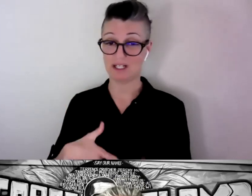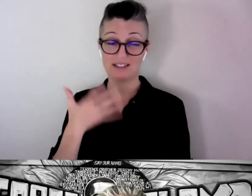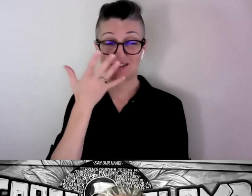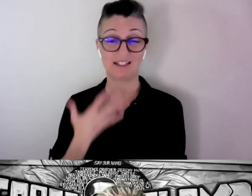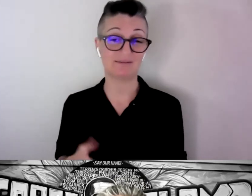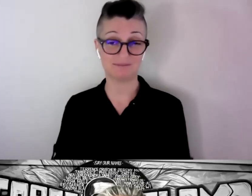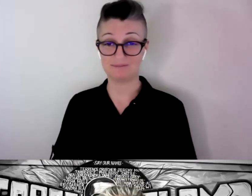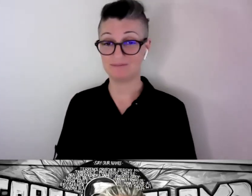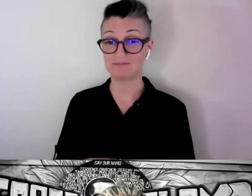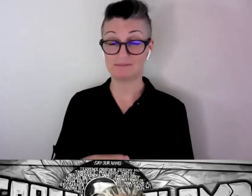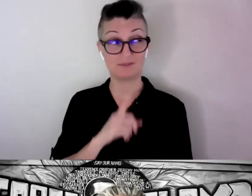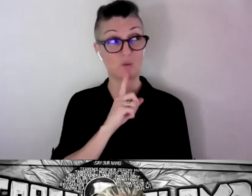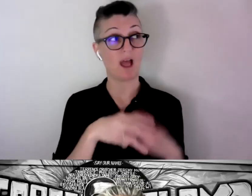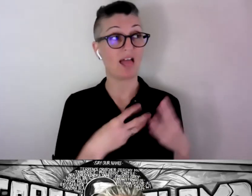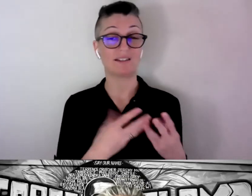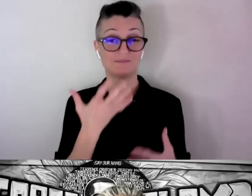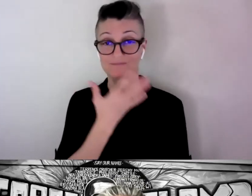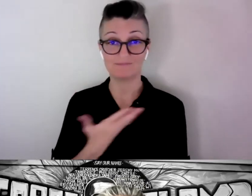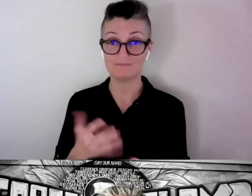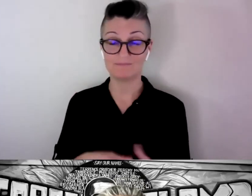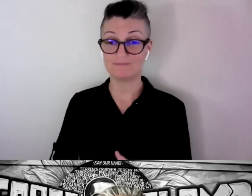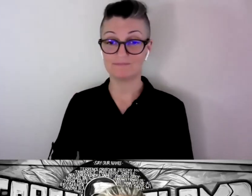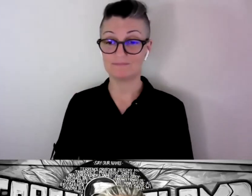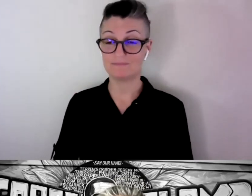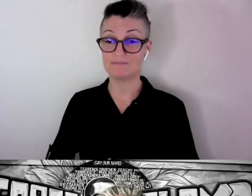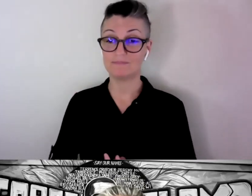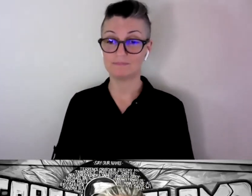right? You know,